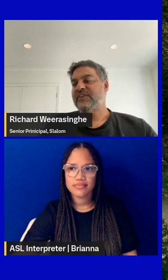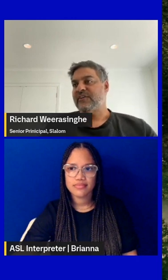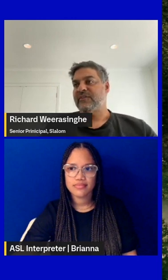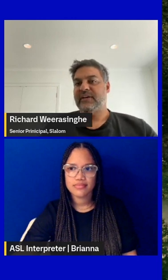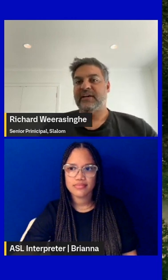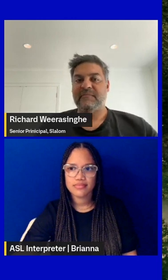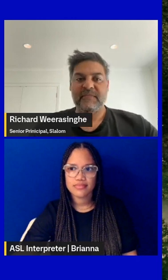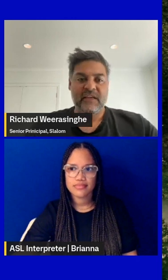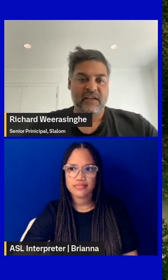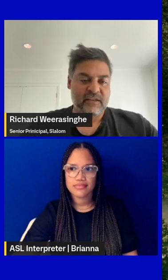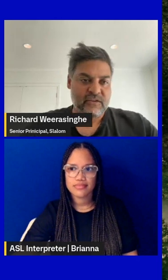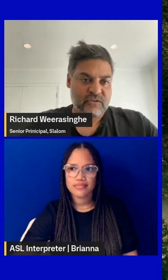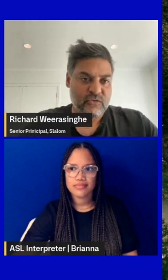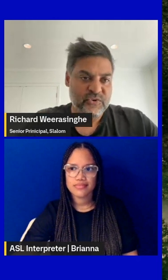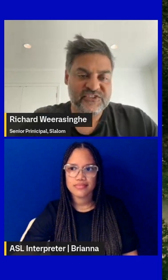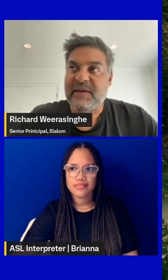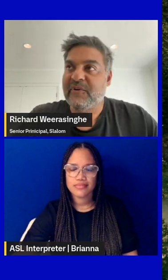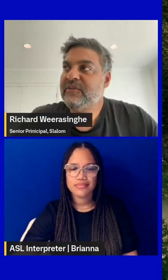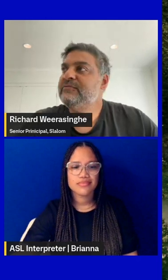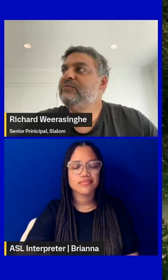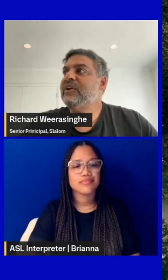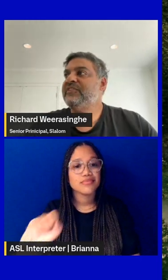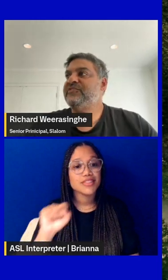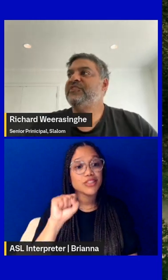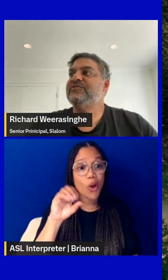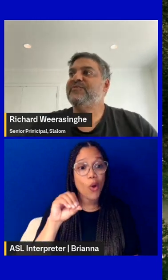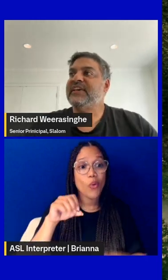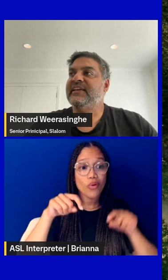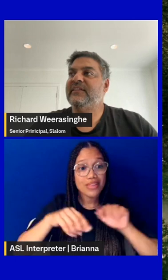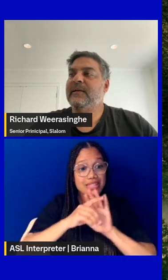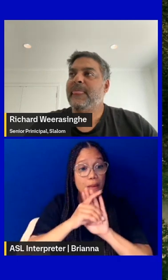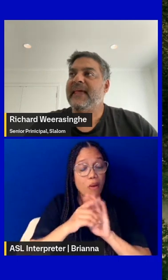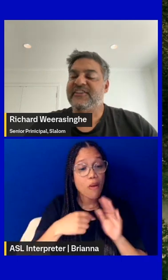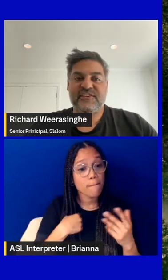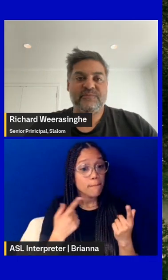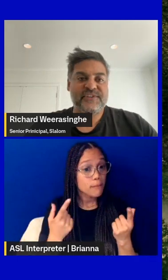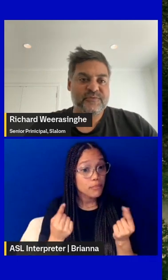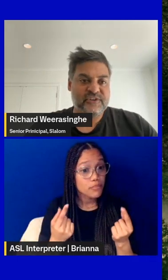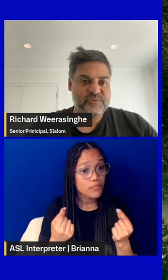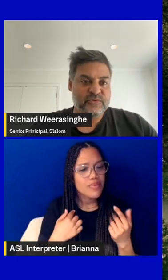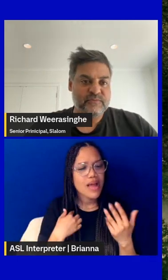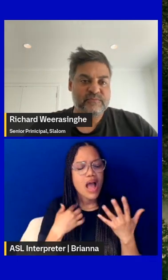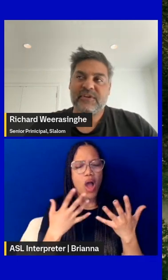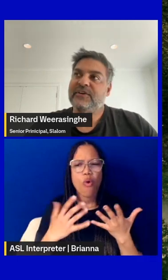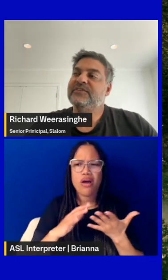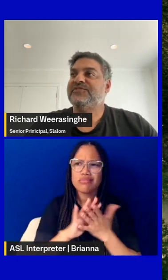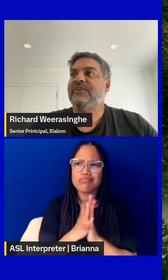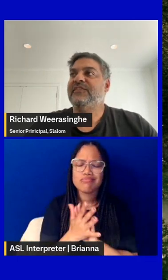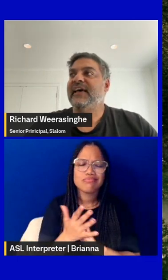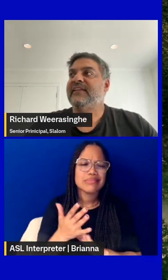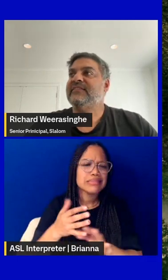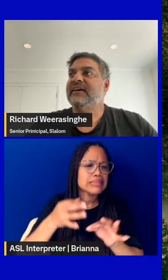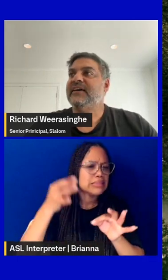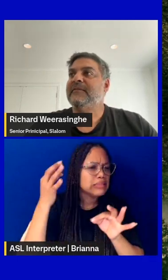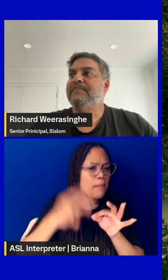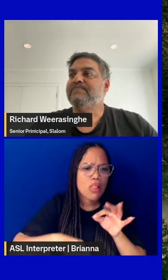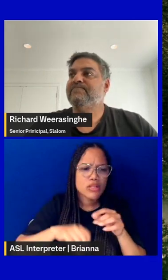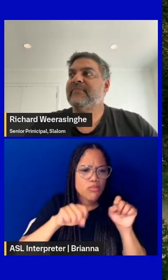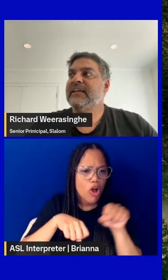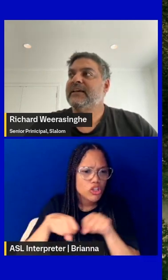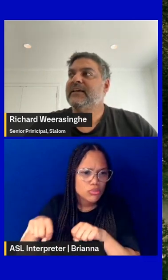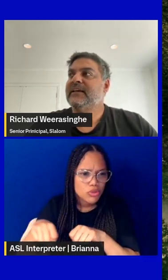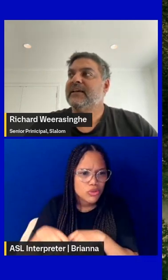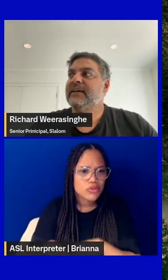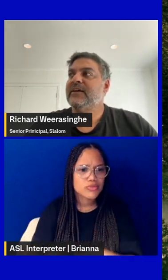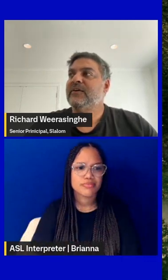Okay, so with this demo, what I wanted to do was make it as simple as possible so that